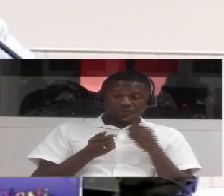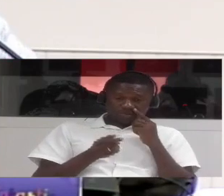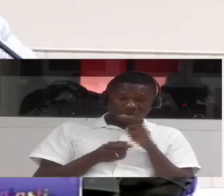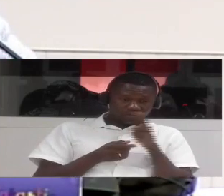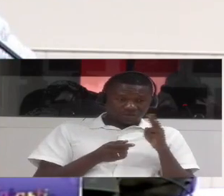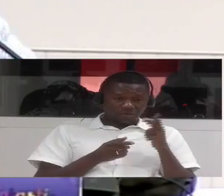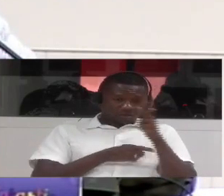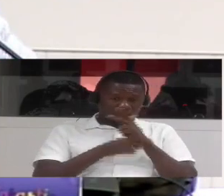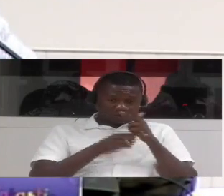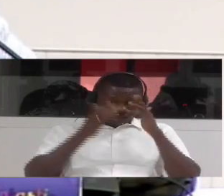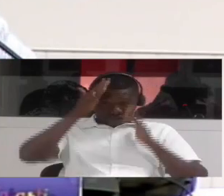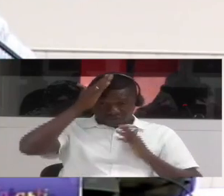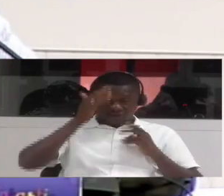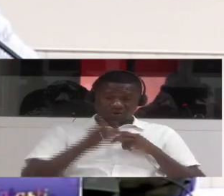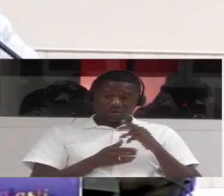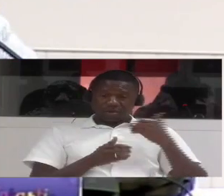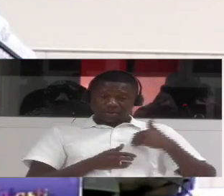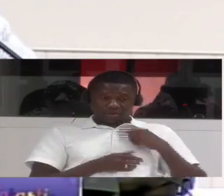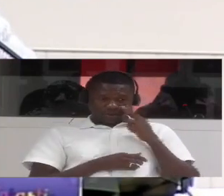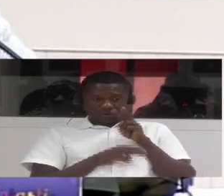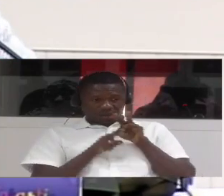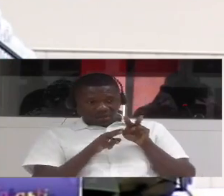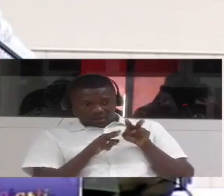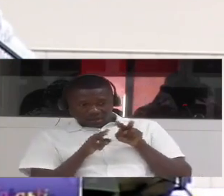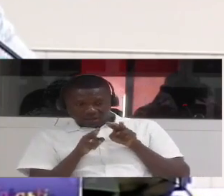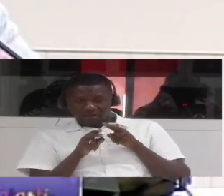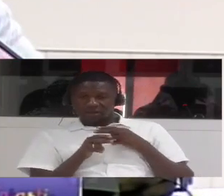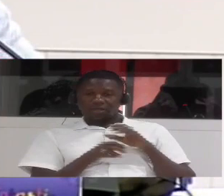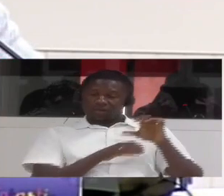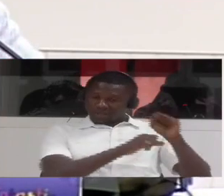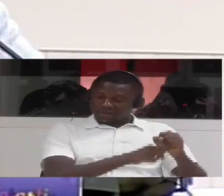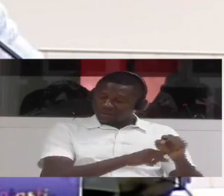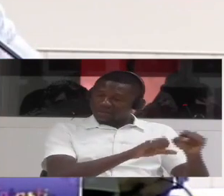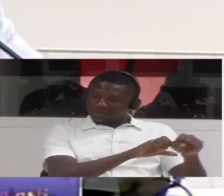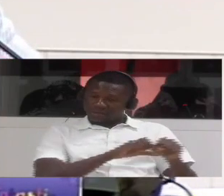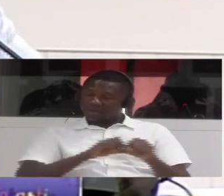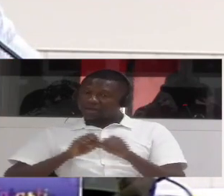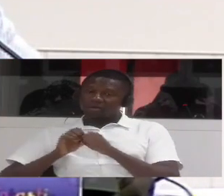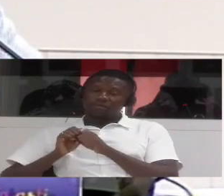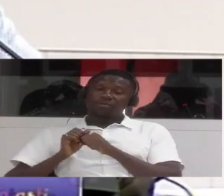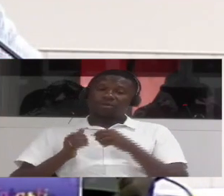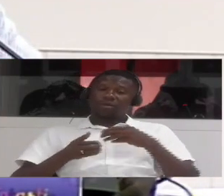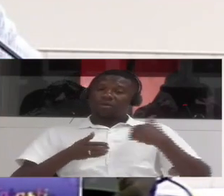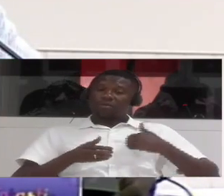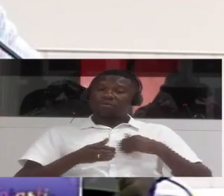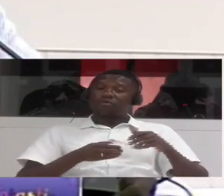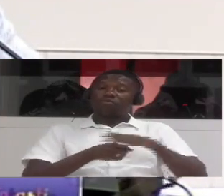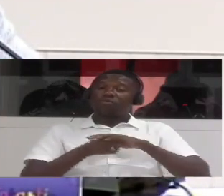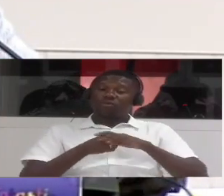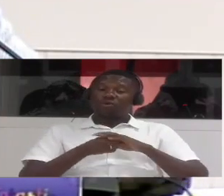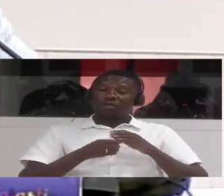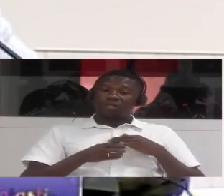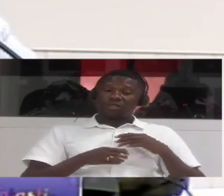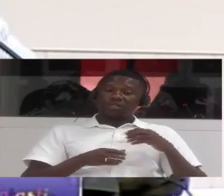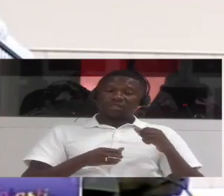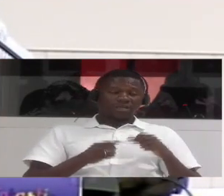or military people saw him. And then they just came and dragged him from the crowd. And they kind